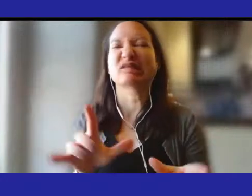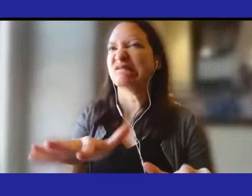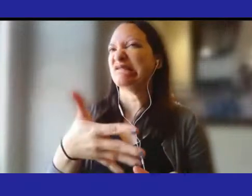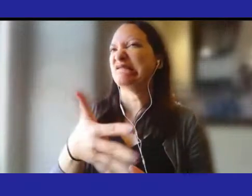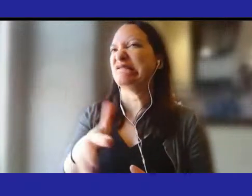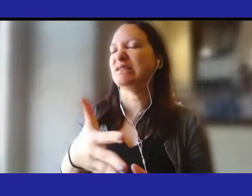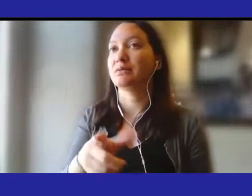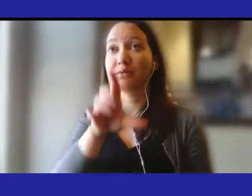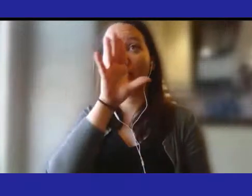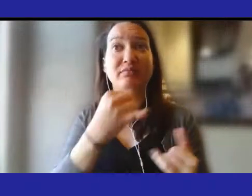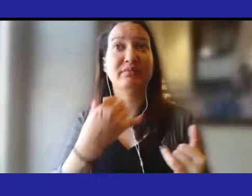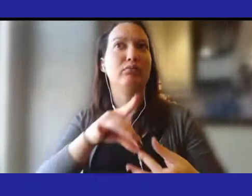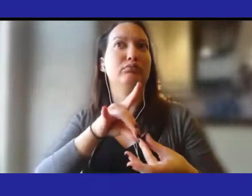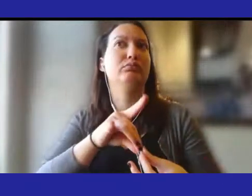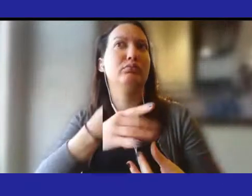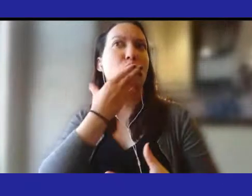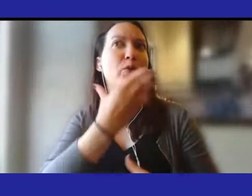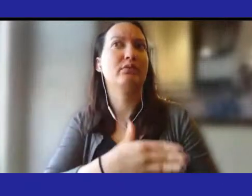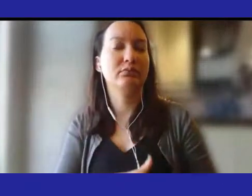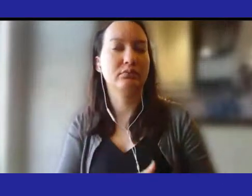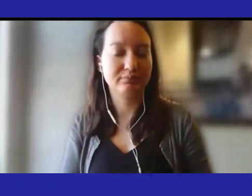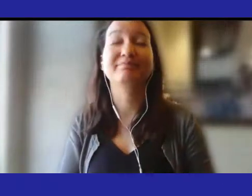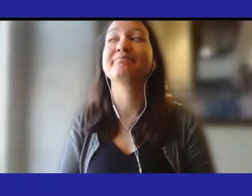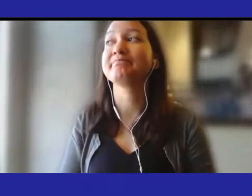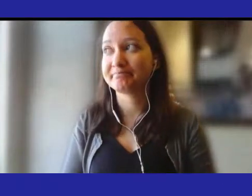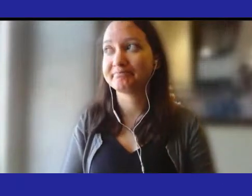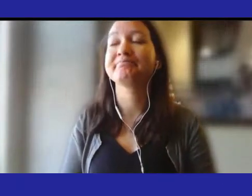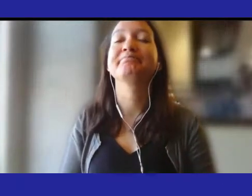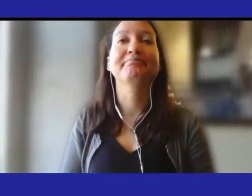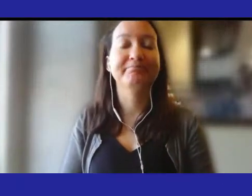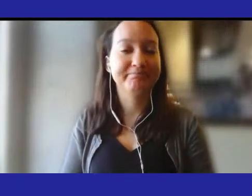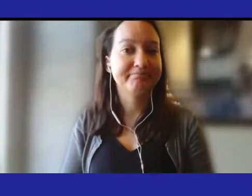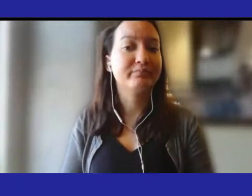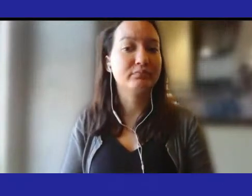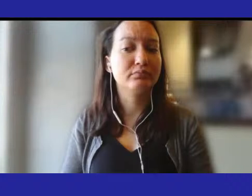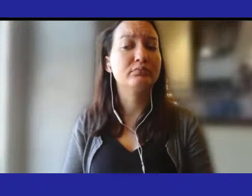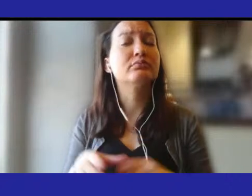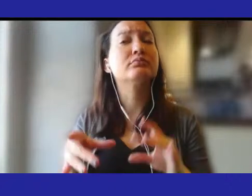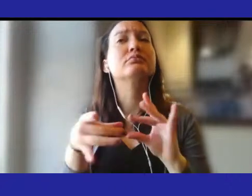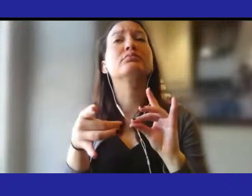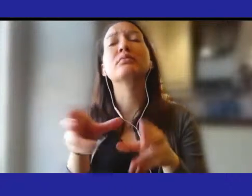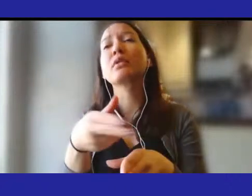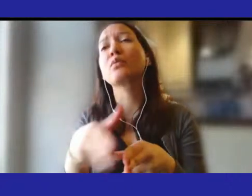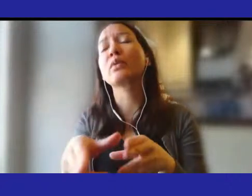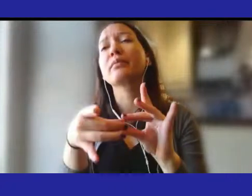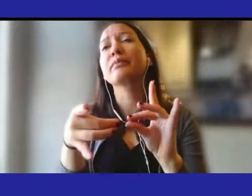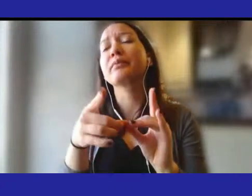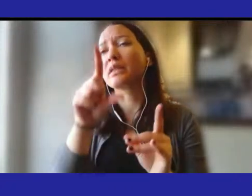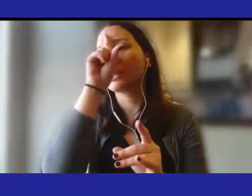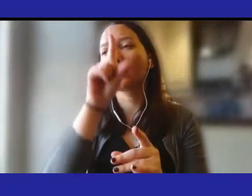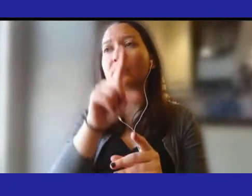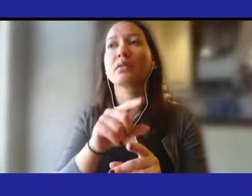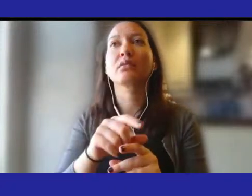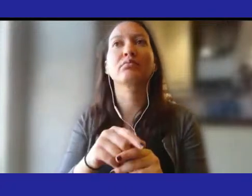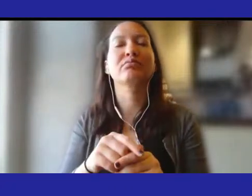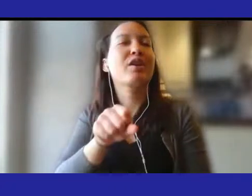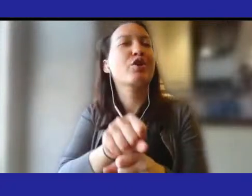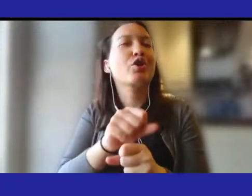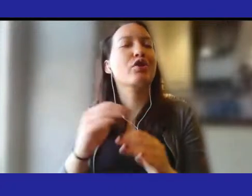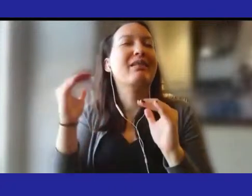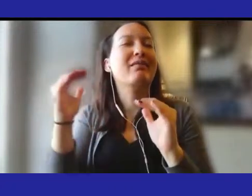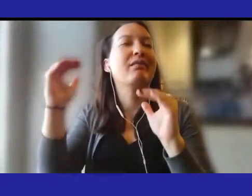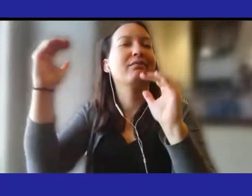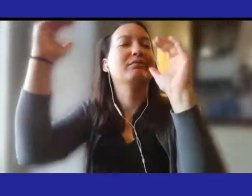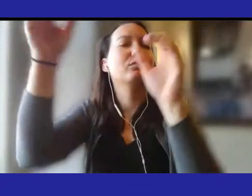you know. For sure. Just a quick comment. I mean, I like how you've been thinking about career ladders for nurses on